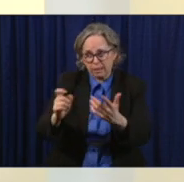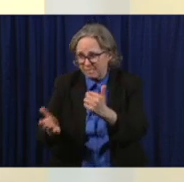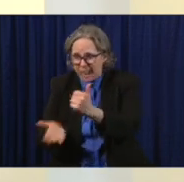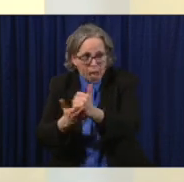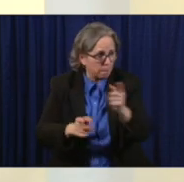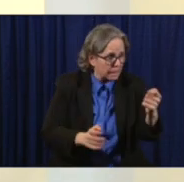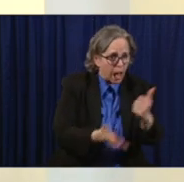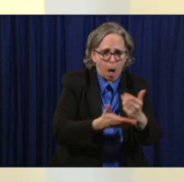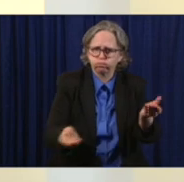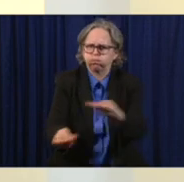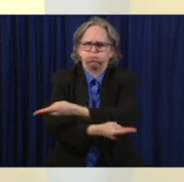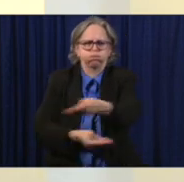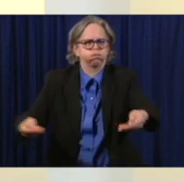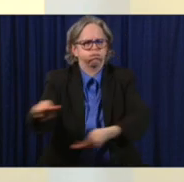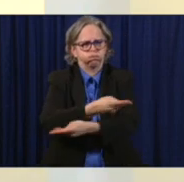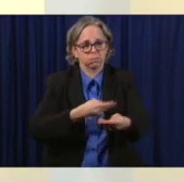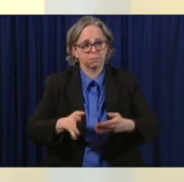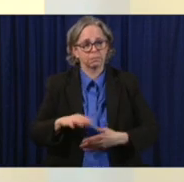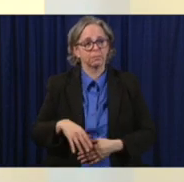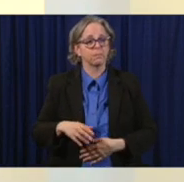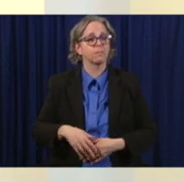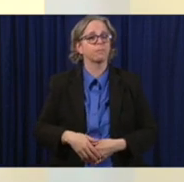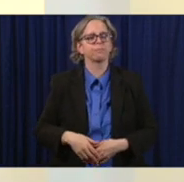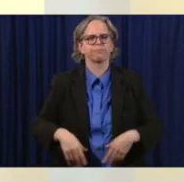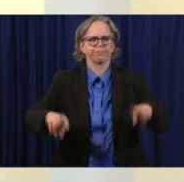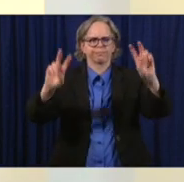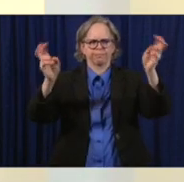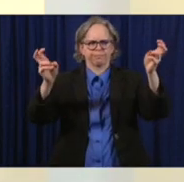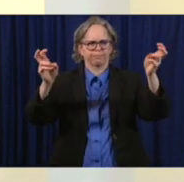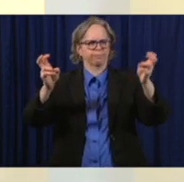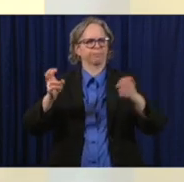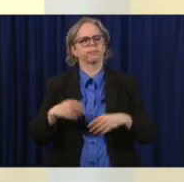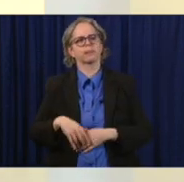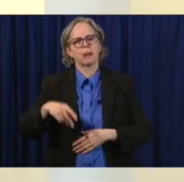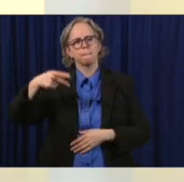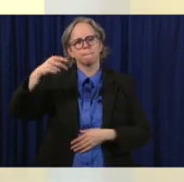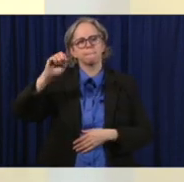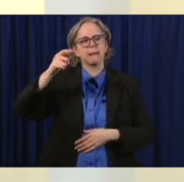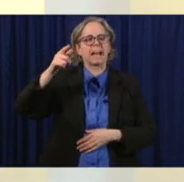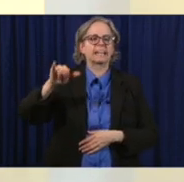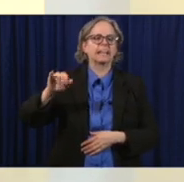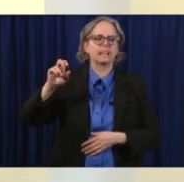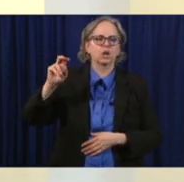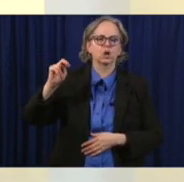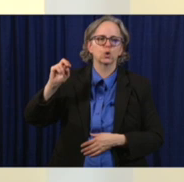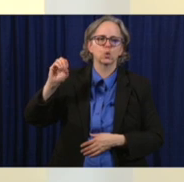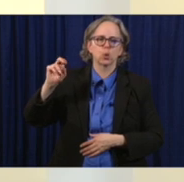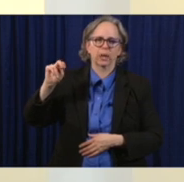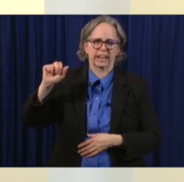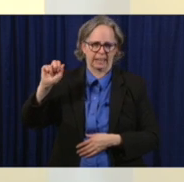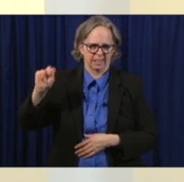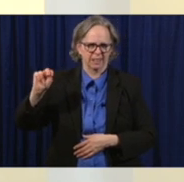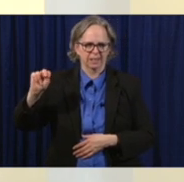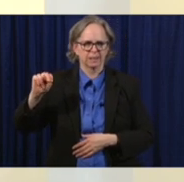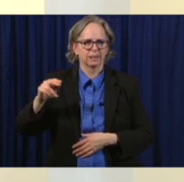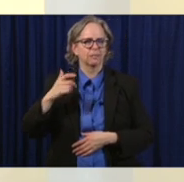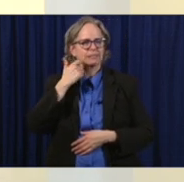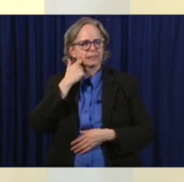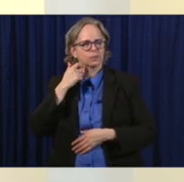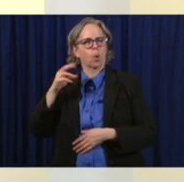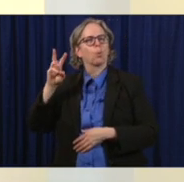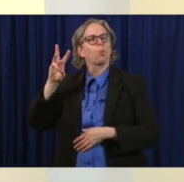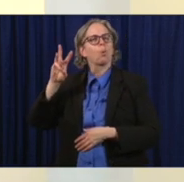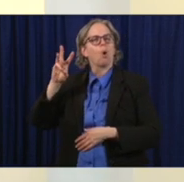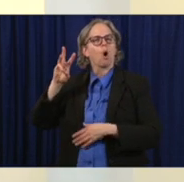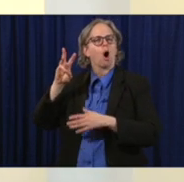quote from Peggy Noonan. It was an article she had written in the Wall Street Journal this past weekend. We have